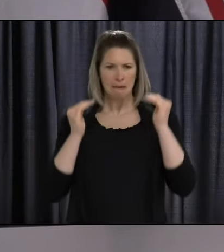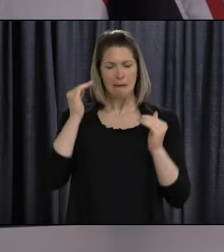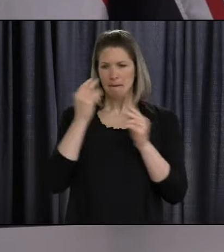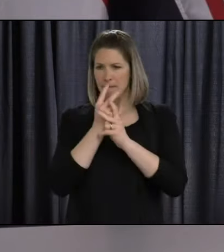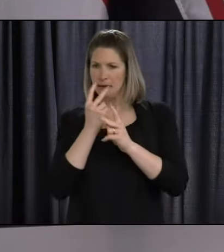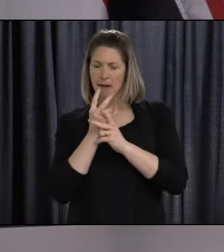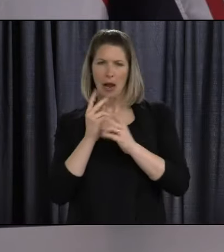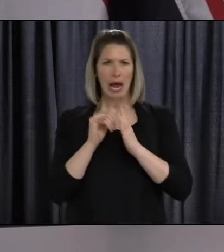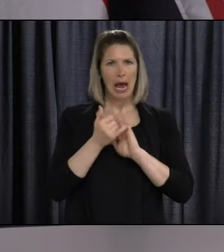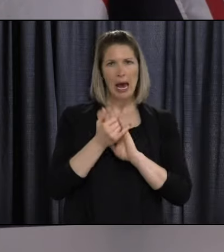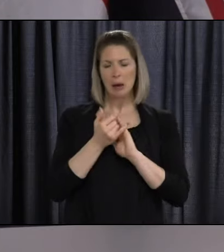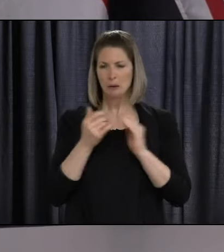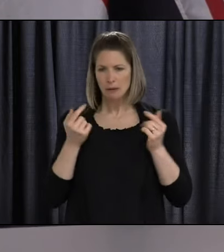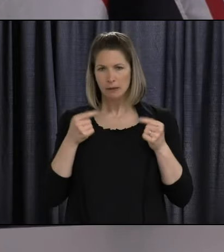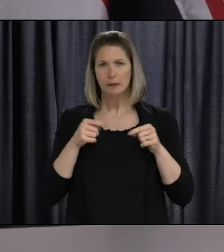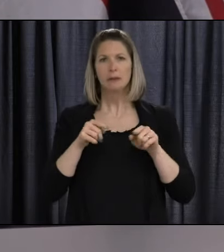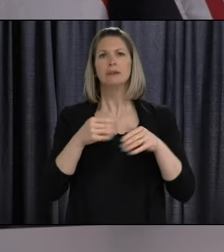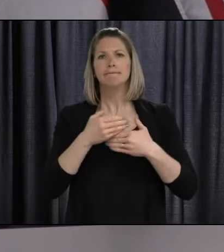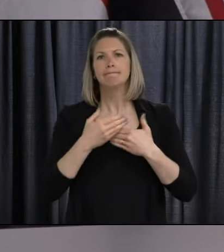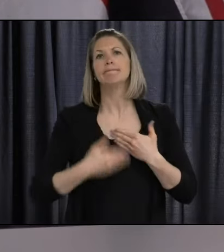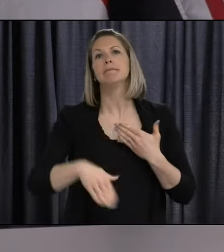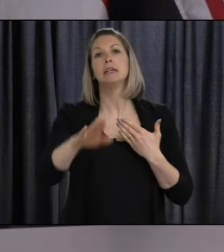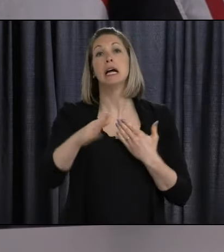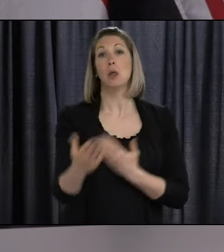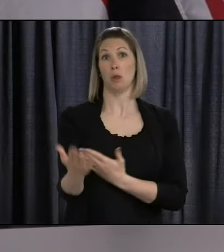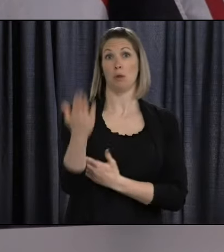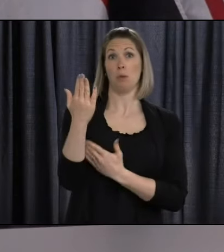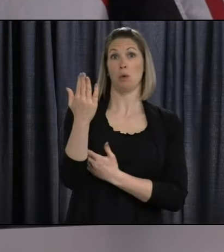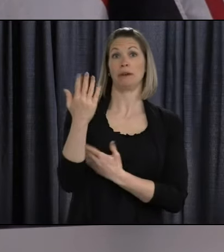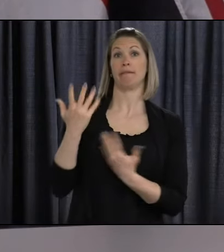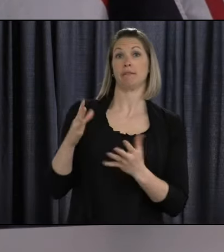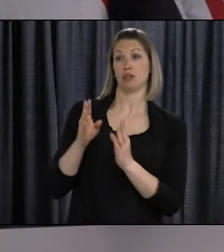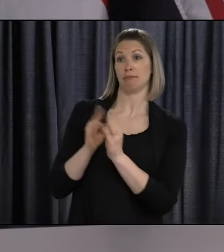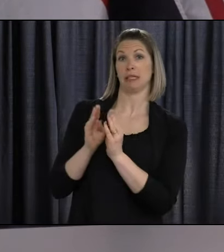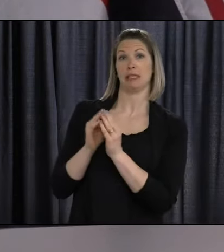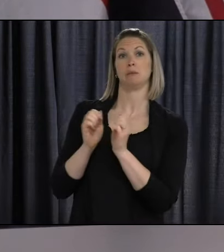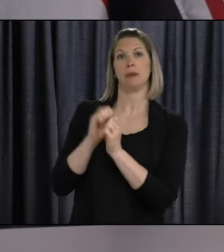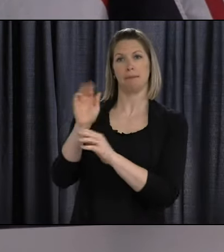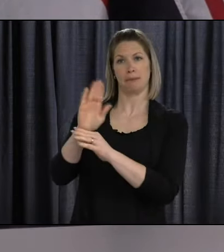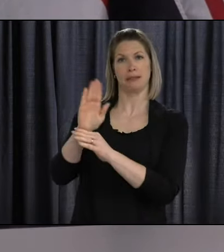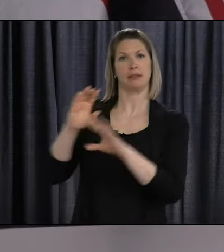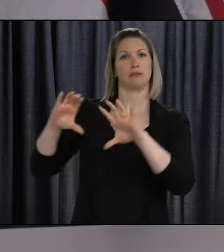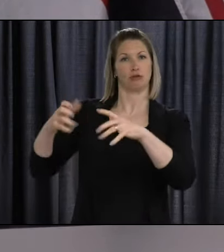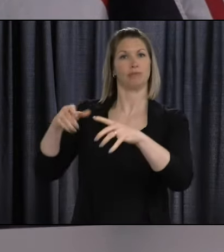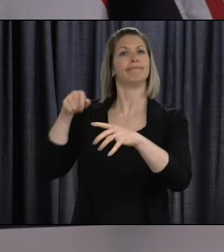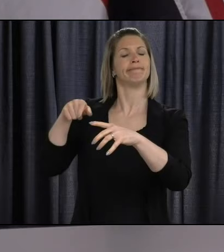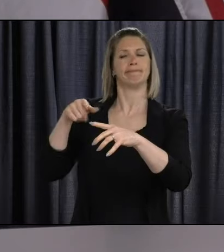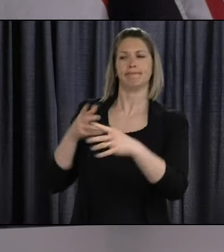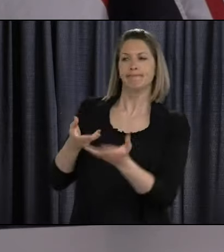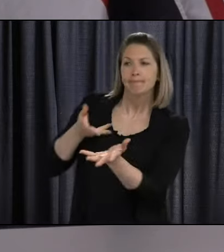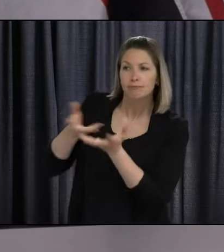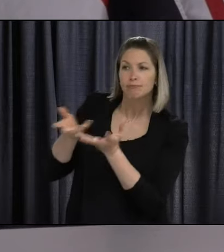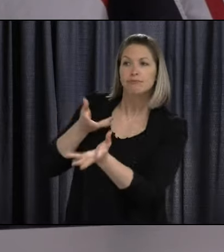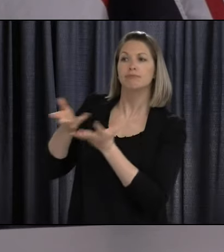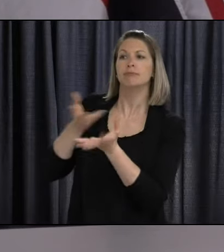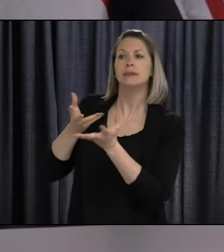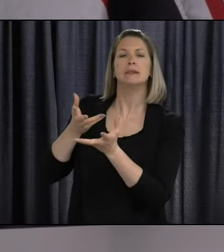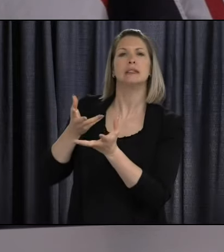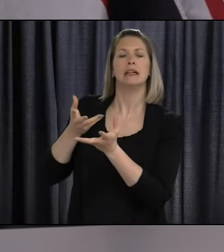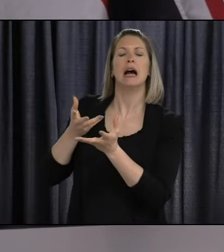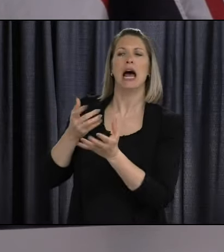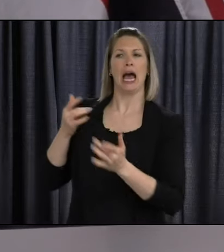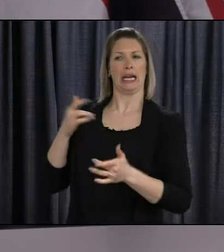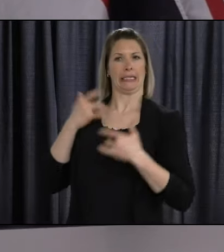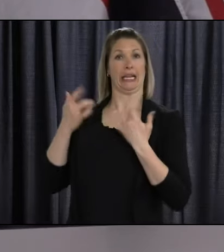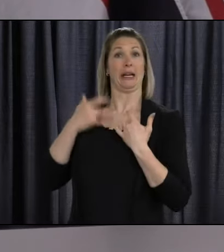morning to help inform the path ahead and look forward to working with them in the future. We have laid a solid foundation